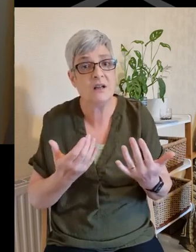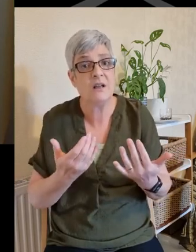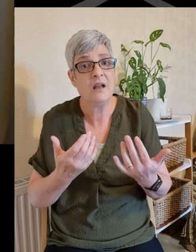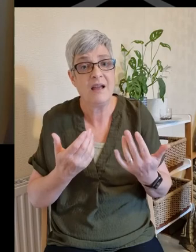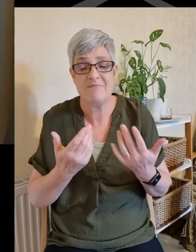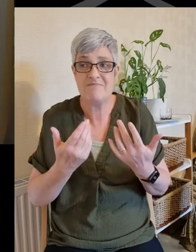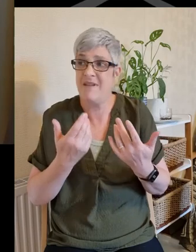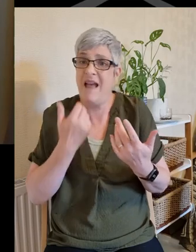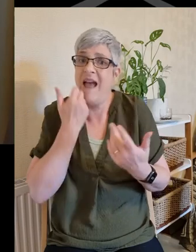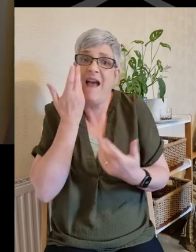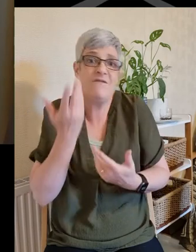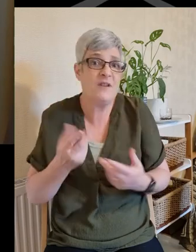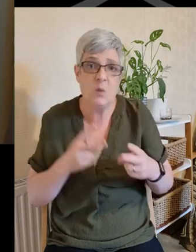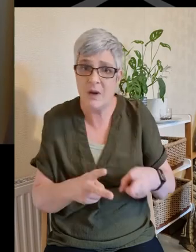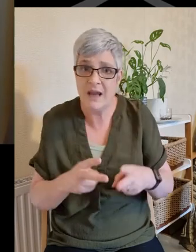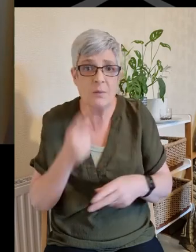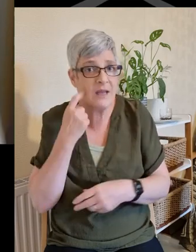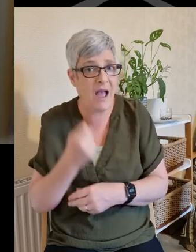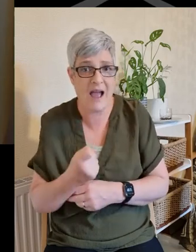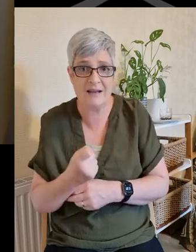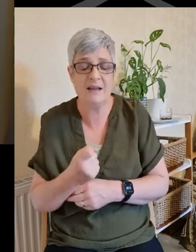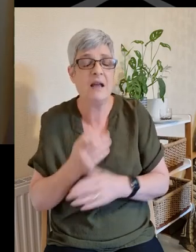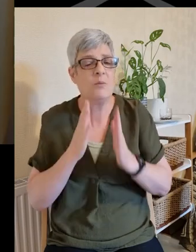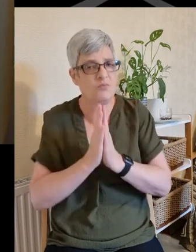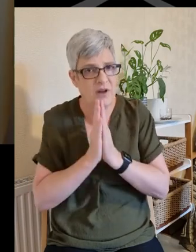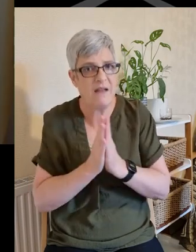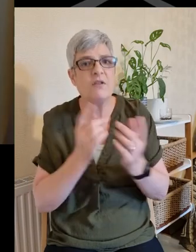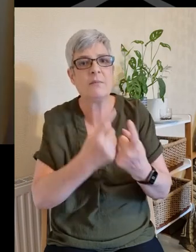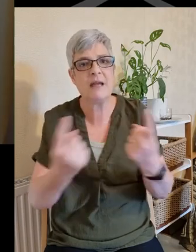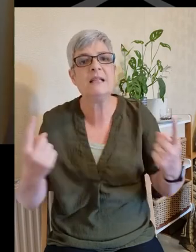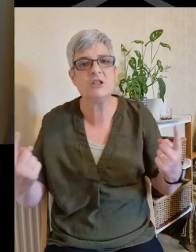them and each other constantly.